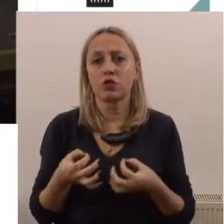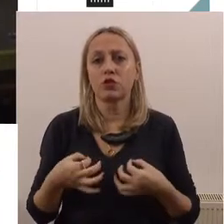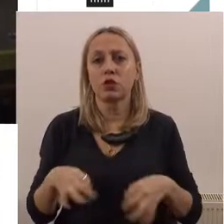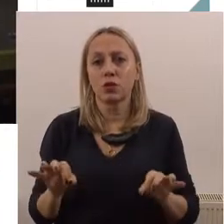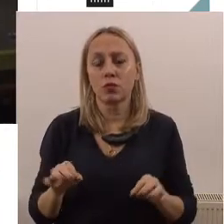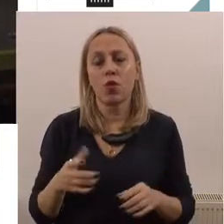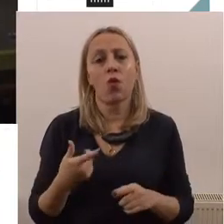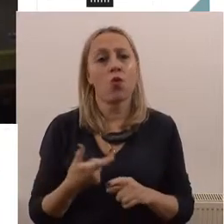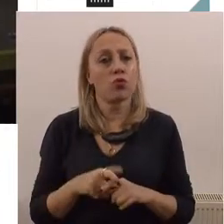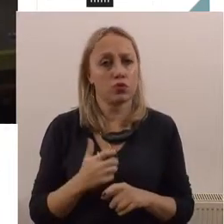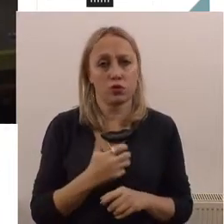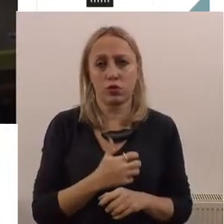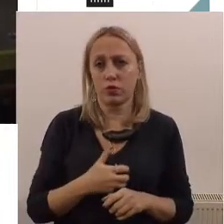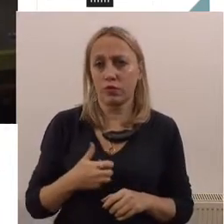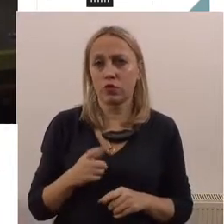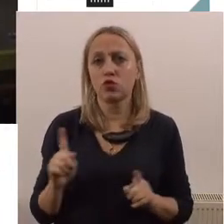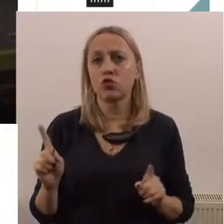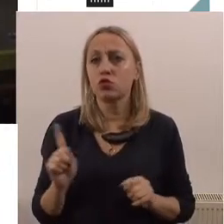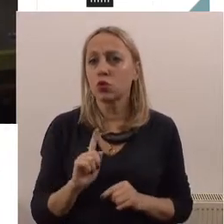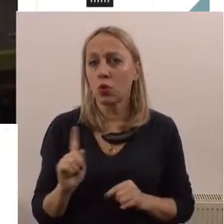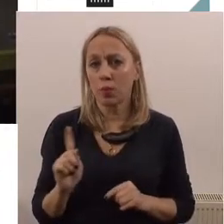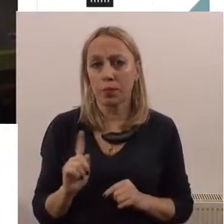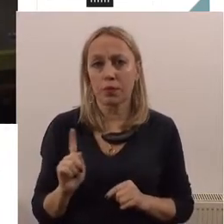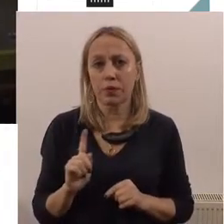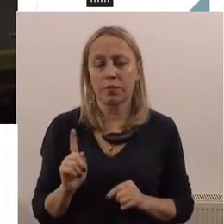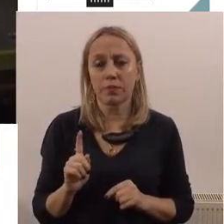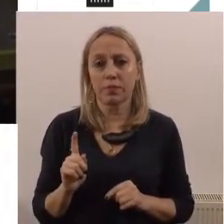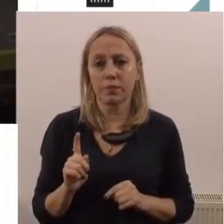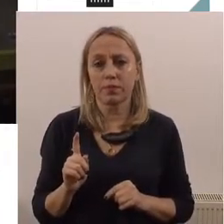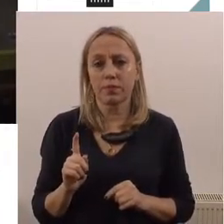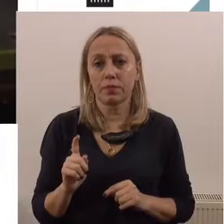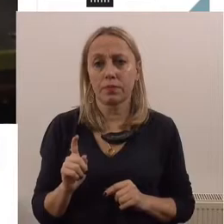touch upon one more thing in terms of physical accessibility.